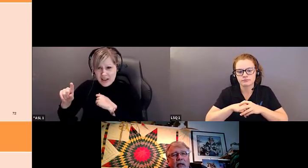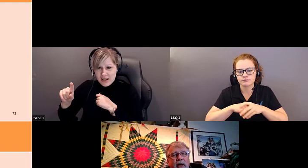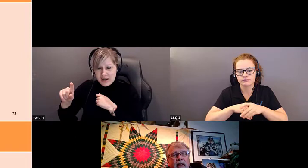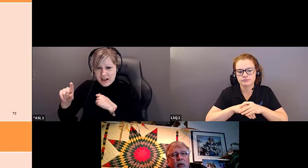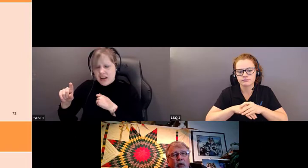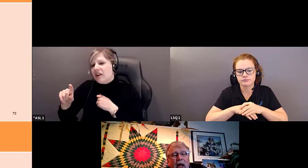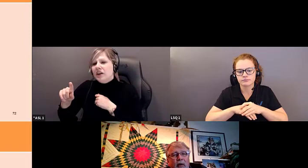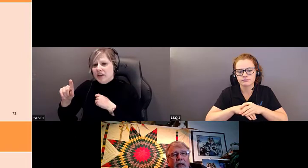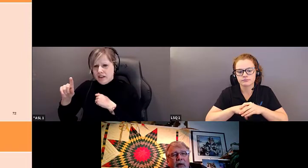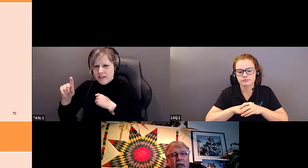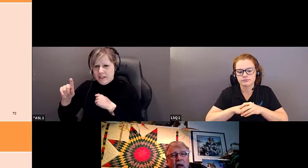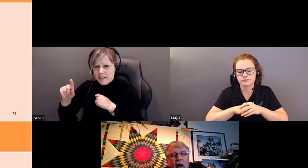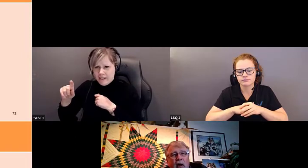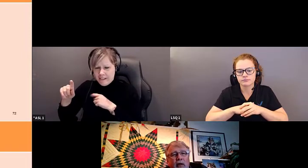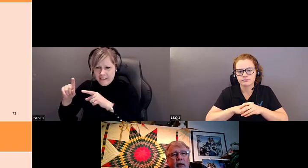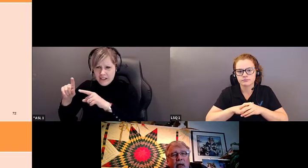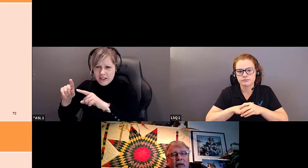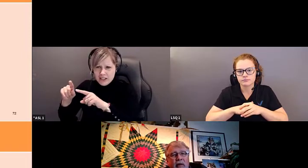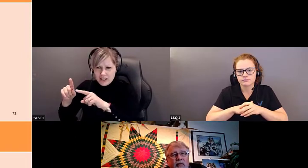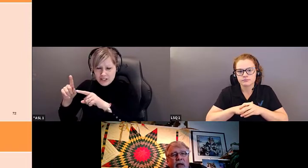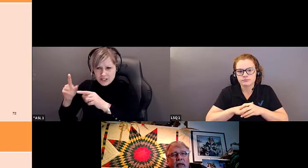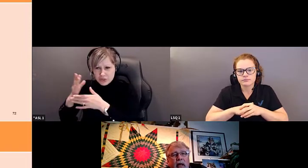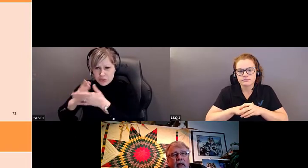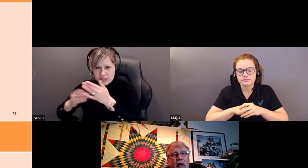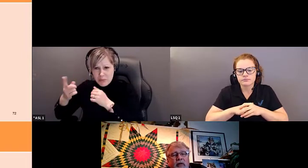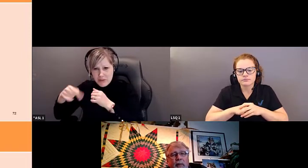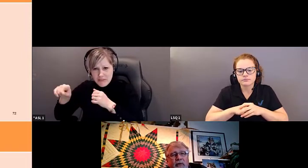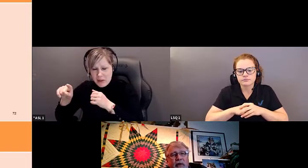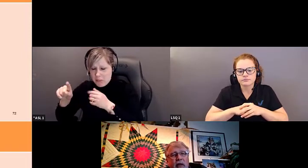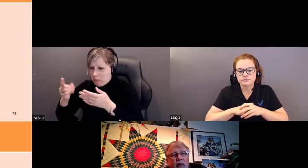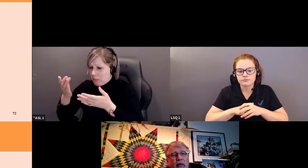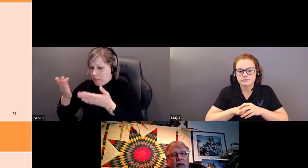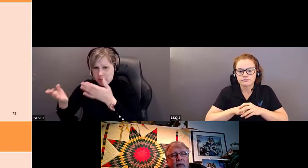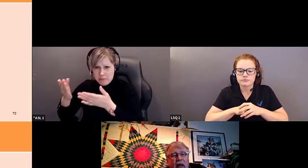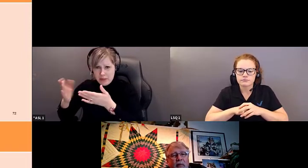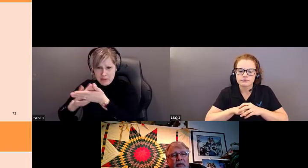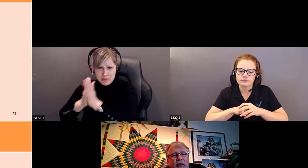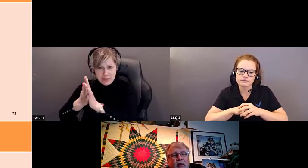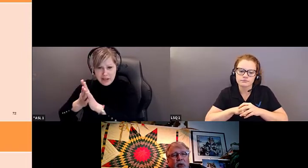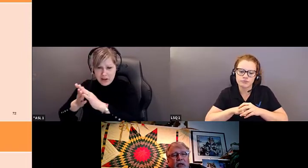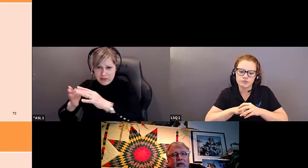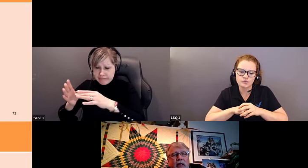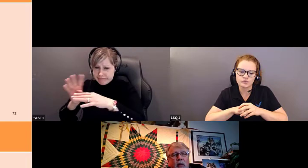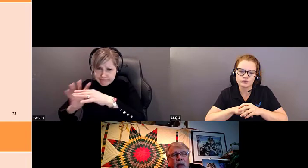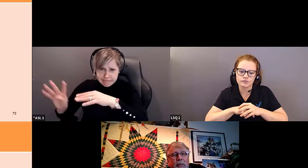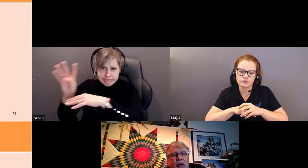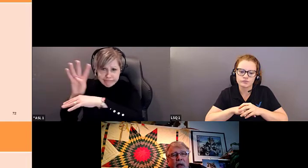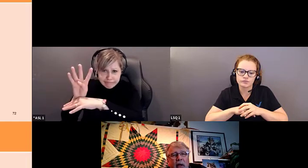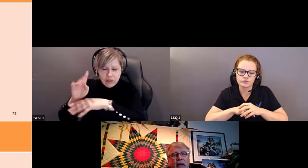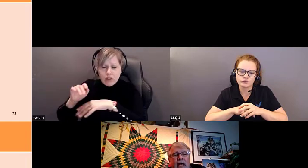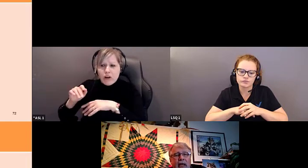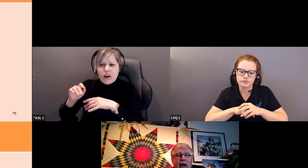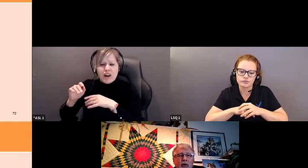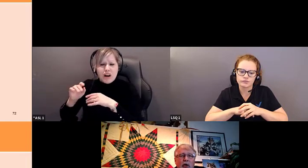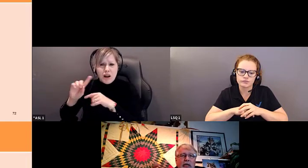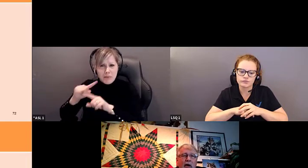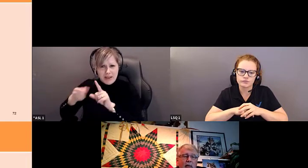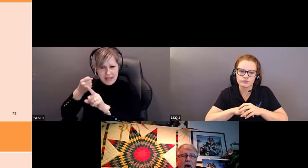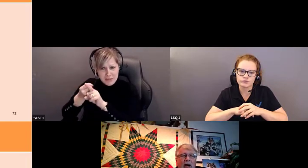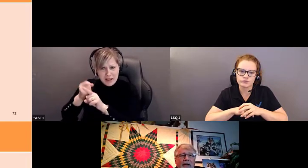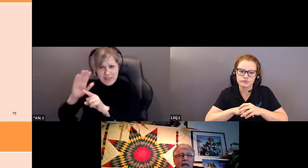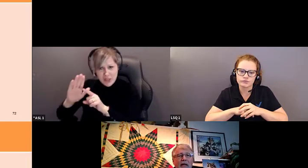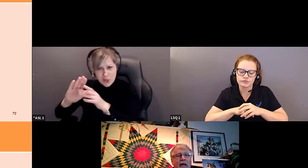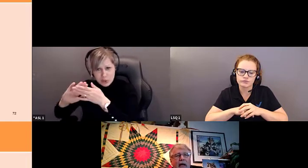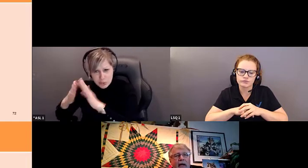others who now even are their relatives and some of their families and their communities and their people. They now look